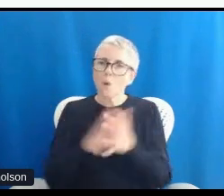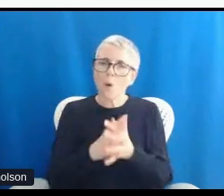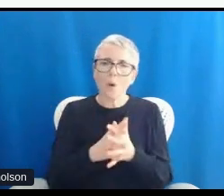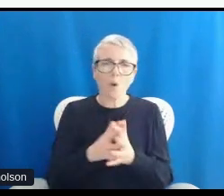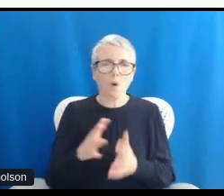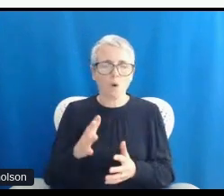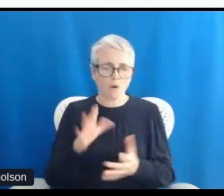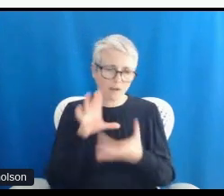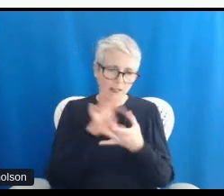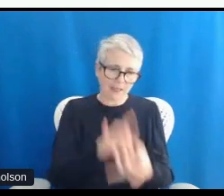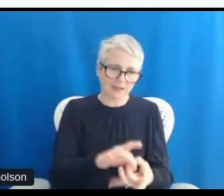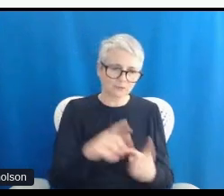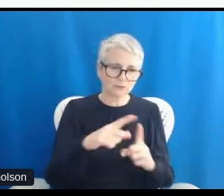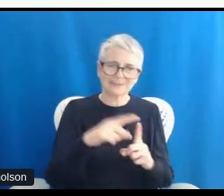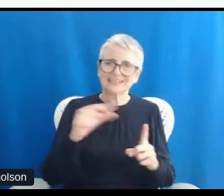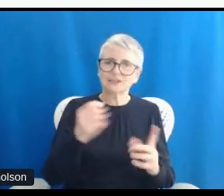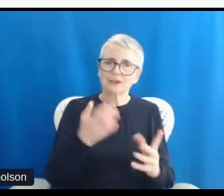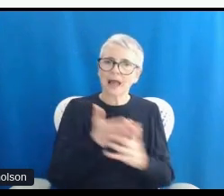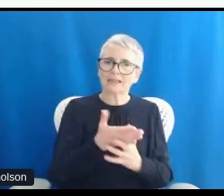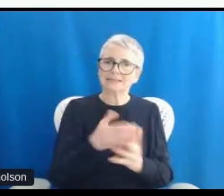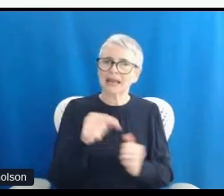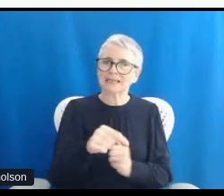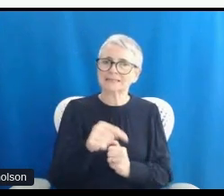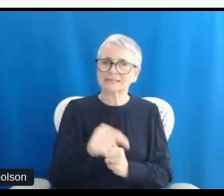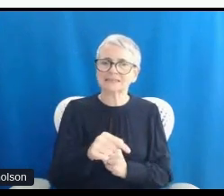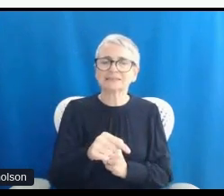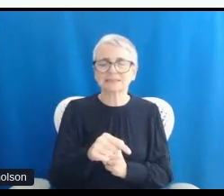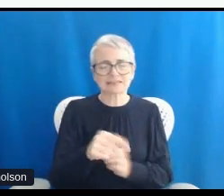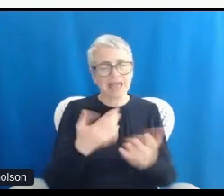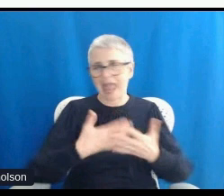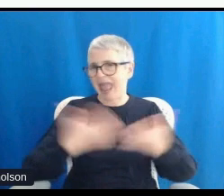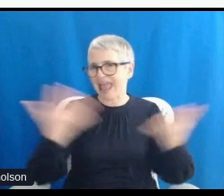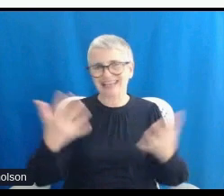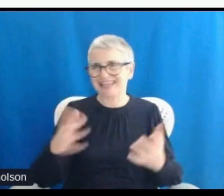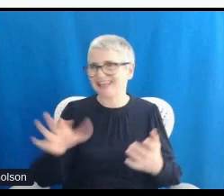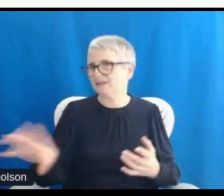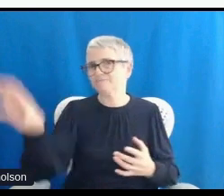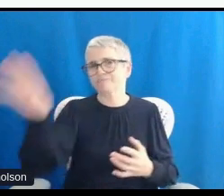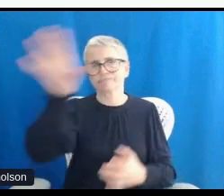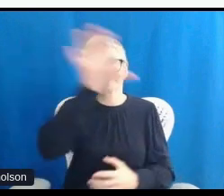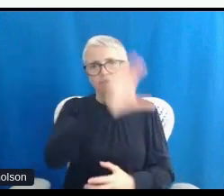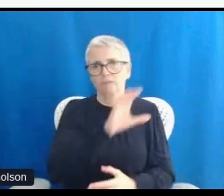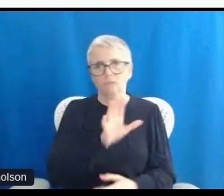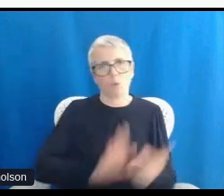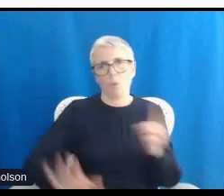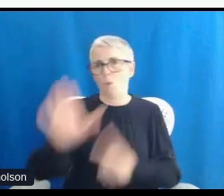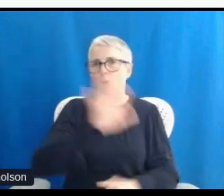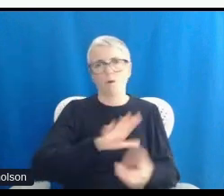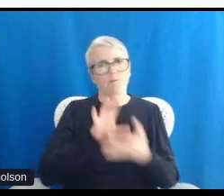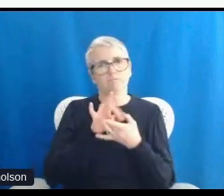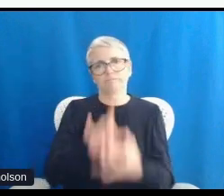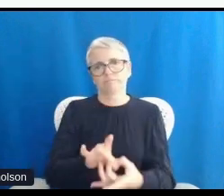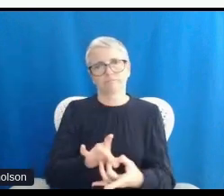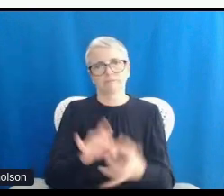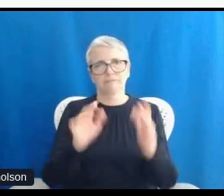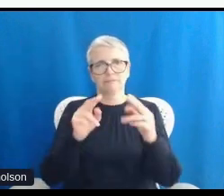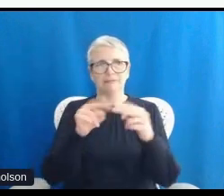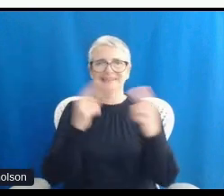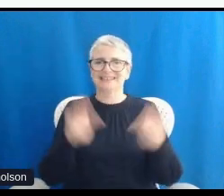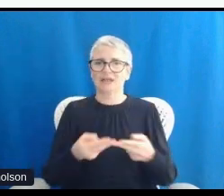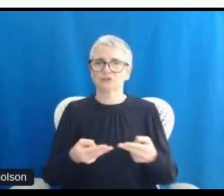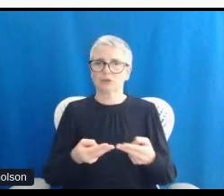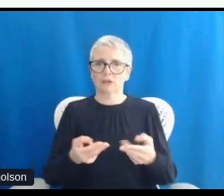digital accessibility, they all relate to the international standard of the Web Content